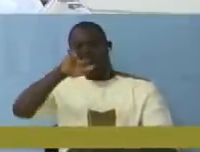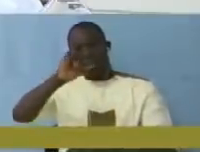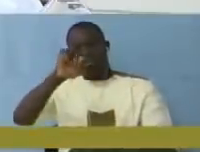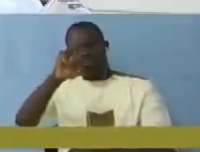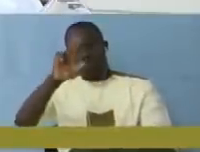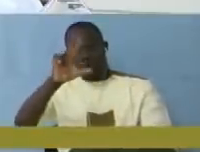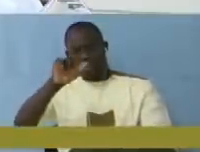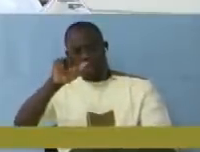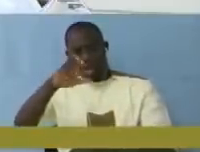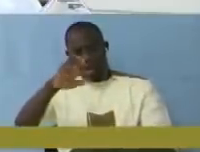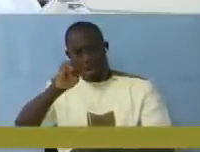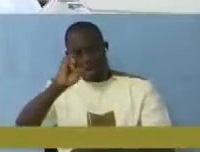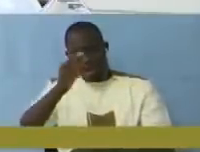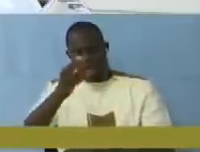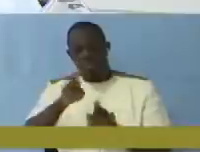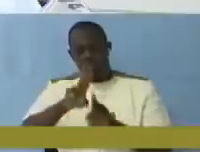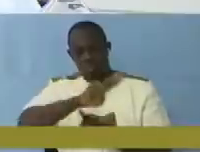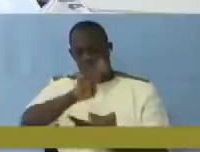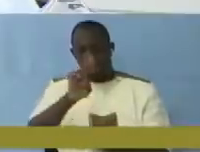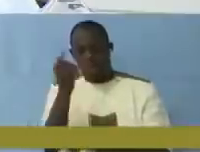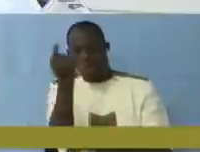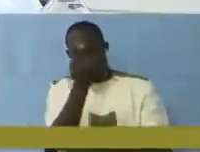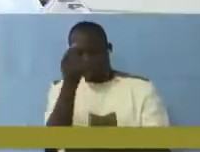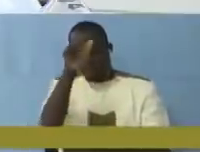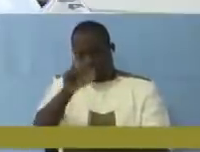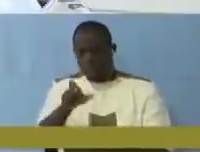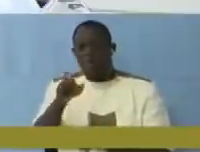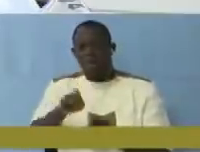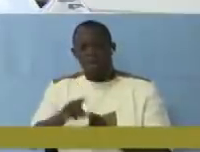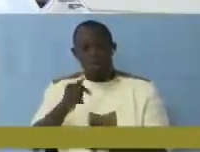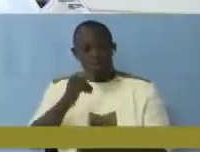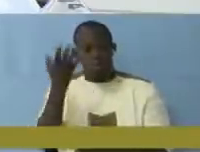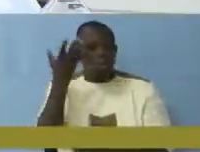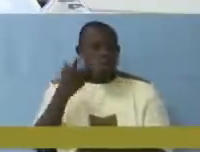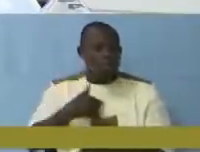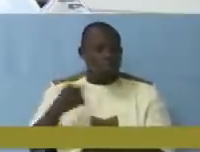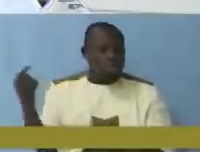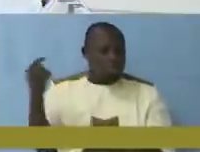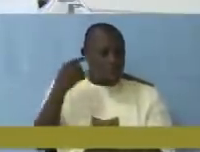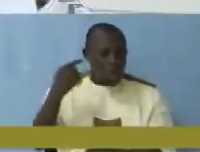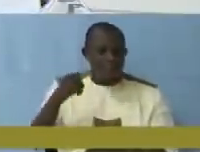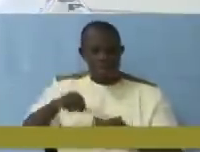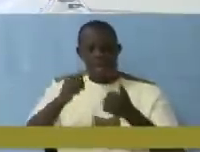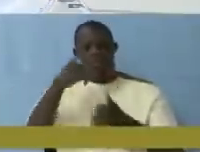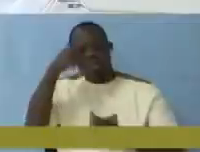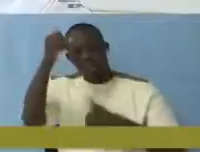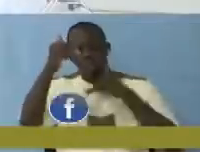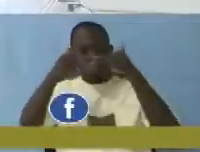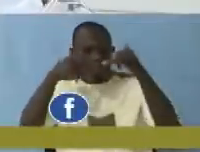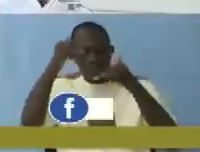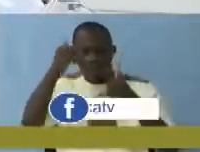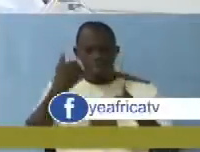Only him. When I heard about it, I started calling people I knew. Even Jobate Mane, I went to his place.